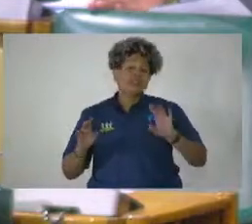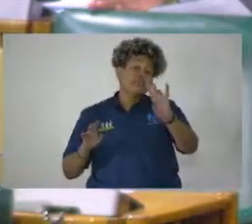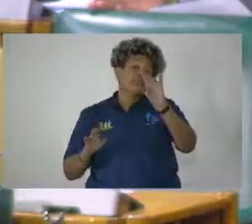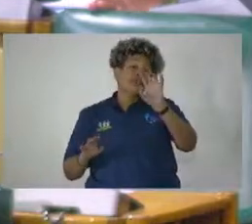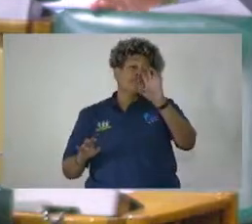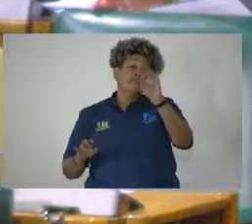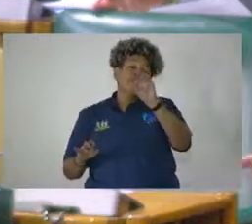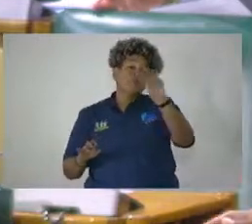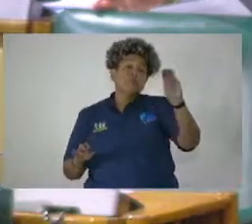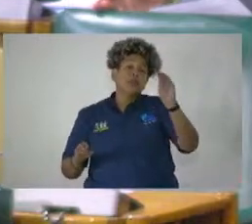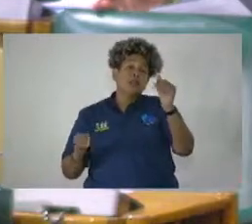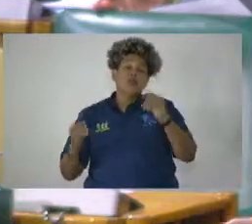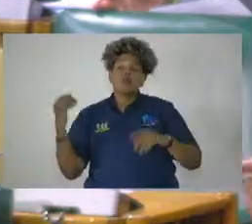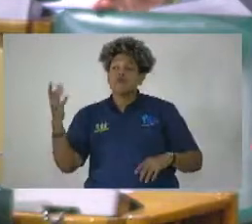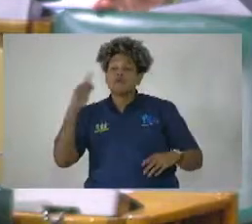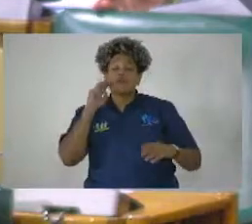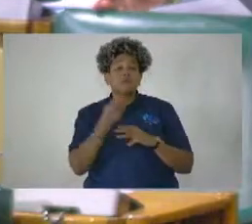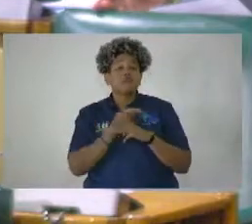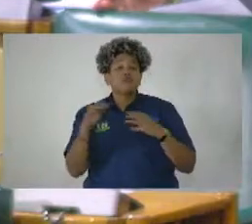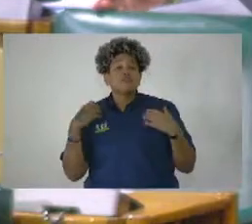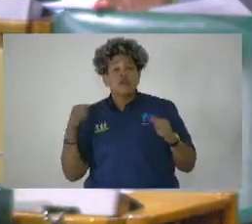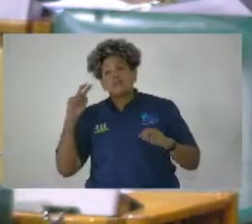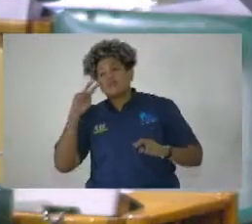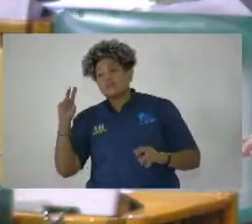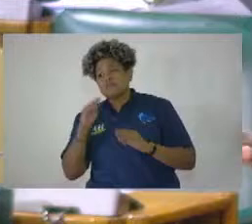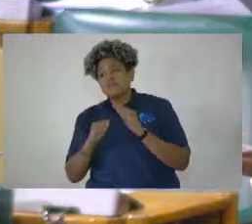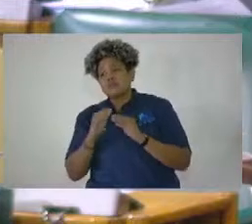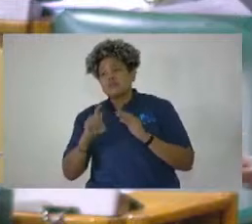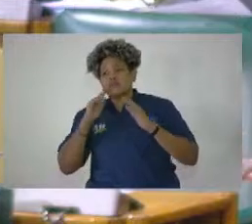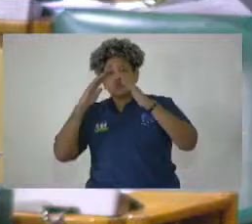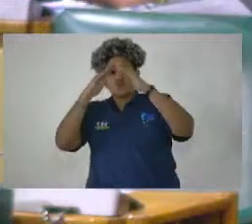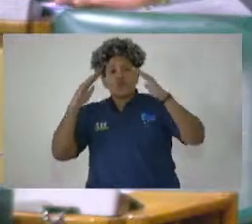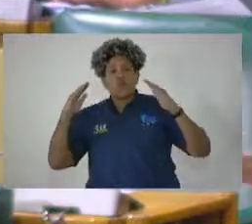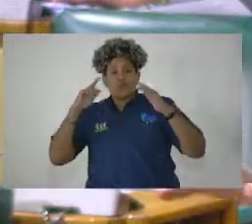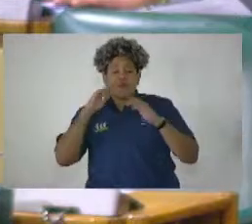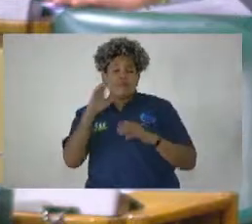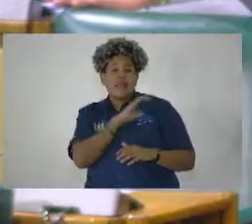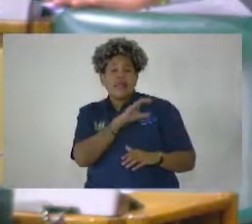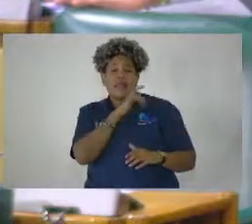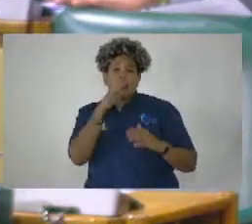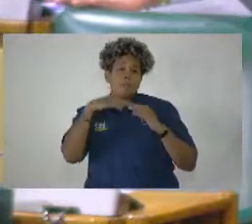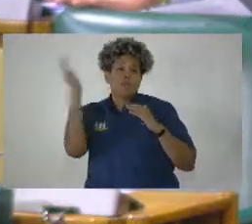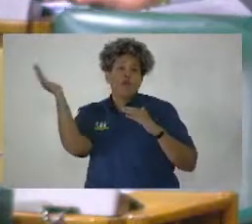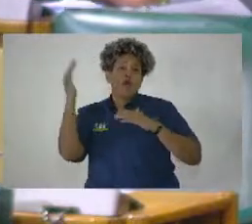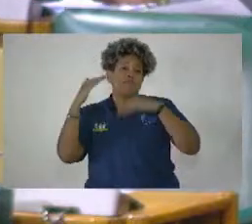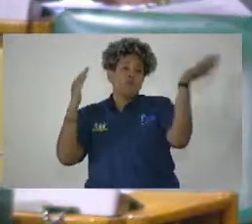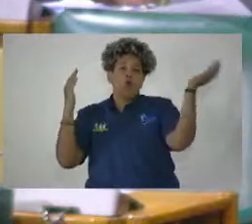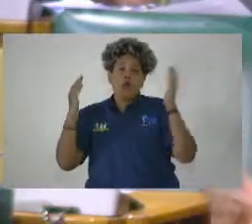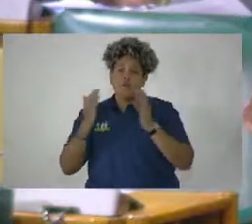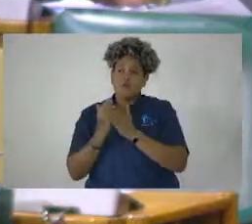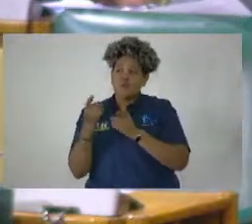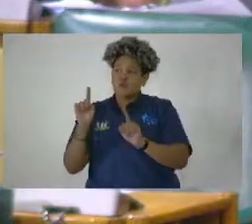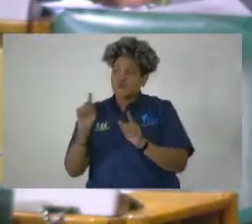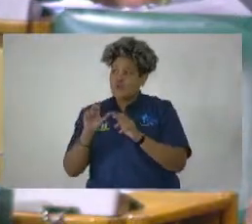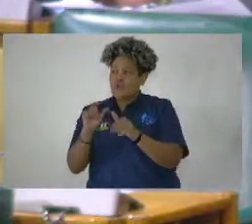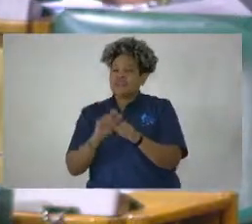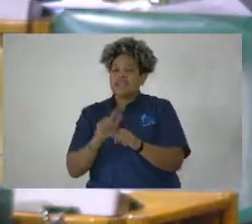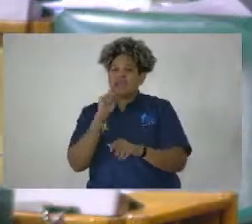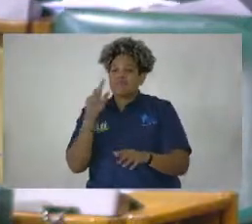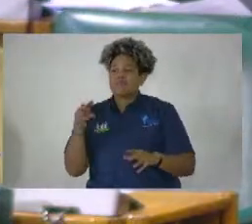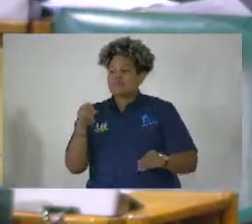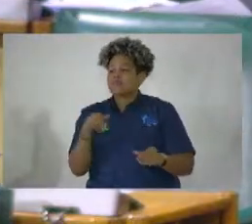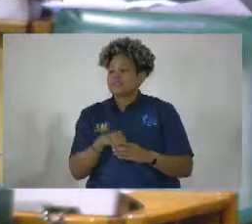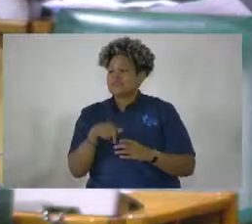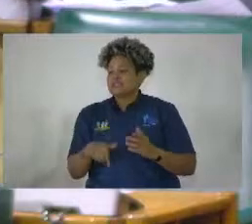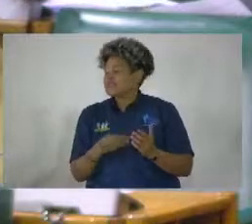$750 million for the Ministry of Health to deal with the roofs of the clinics that were blown off, the amount that they can spend in